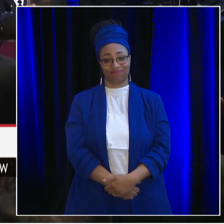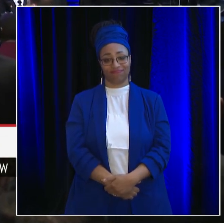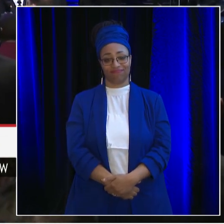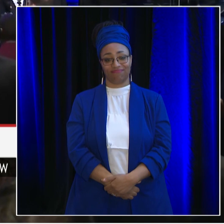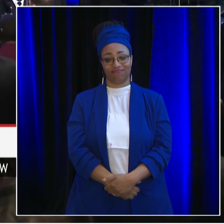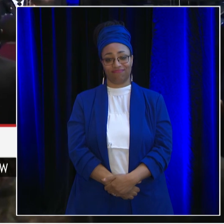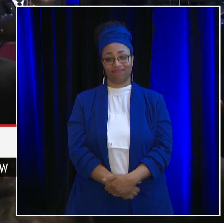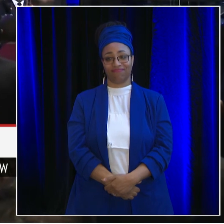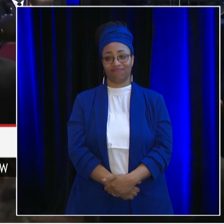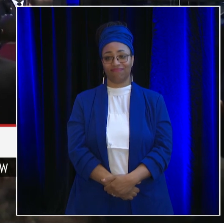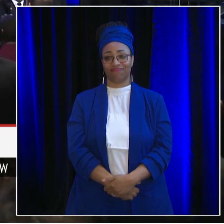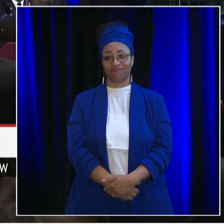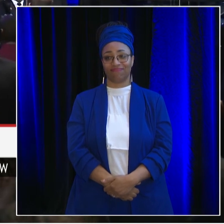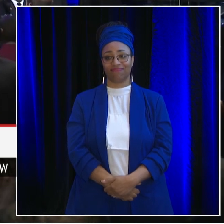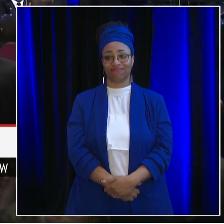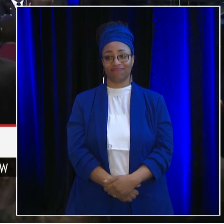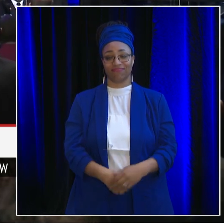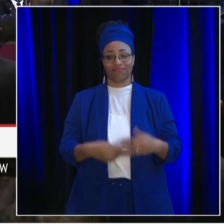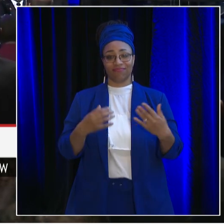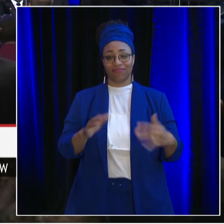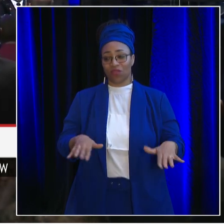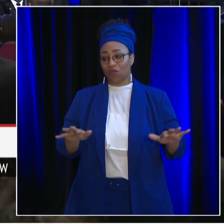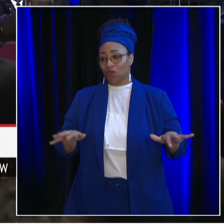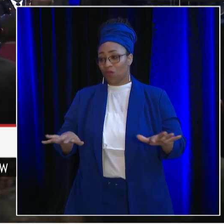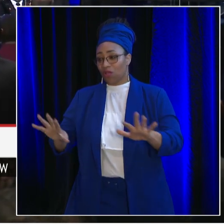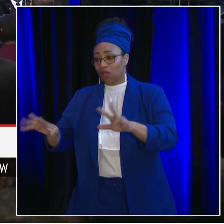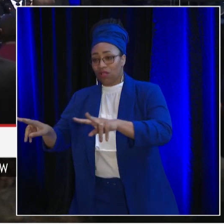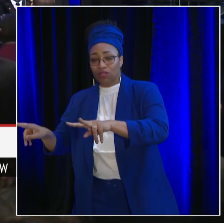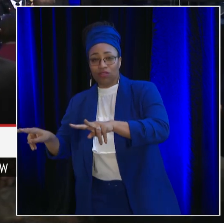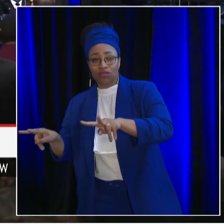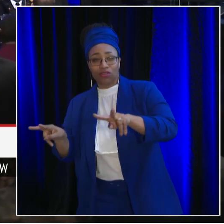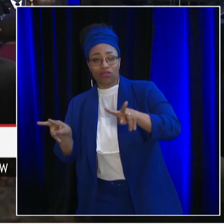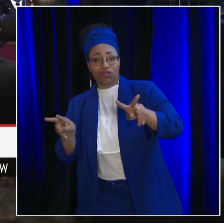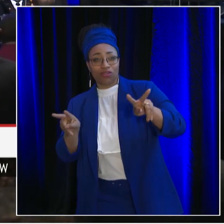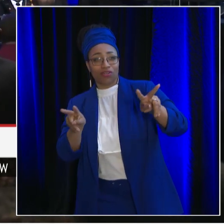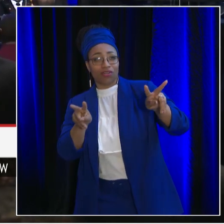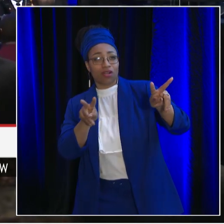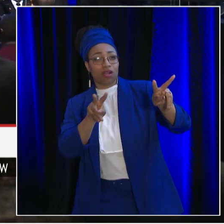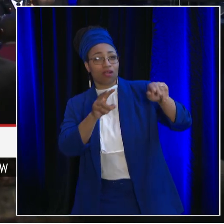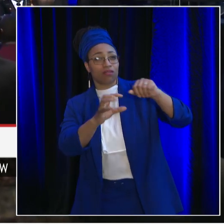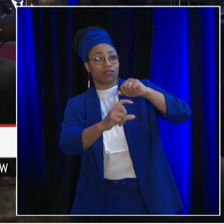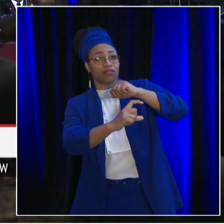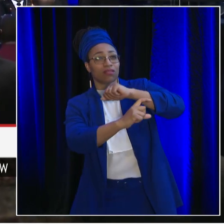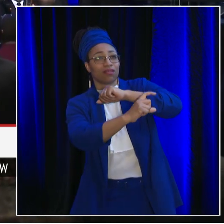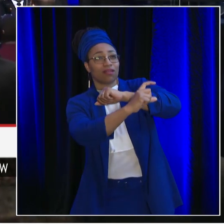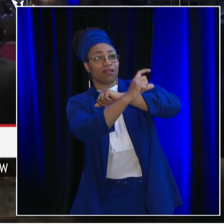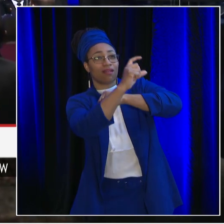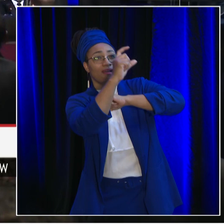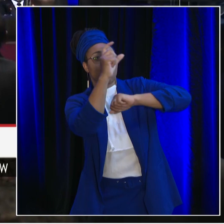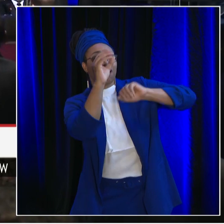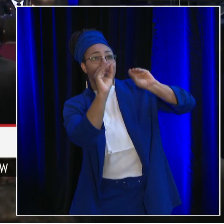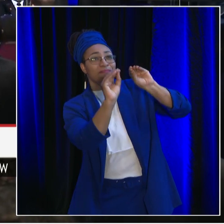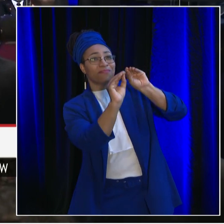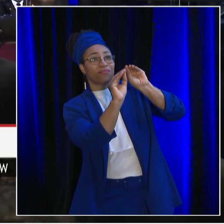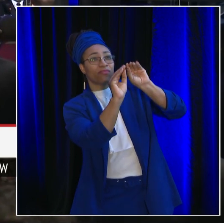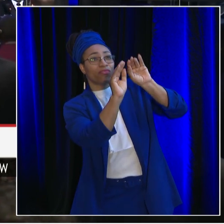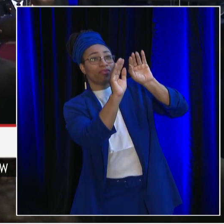Oh, say, can you see by the dawn's